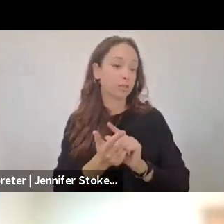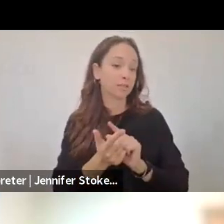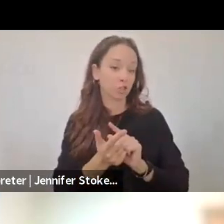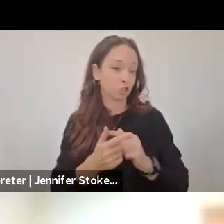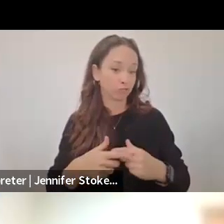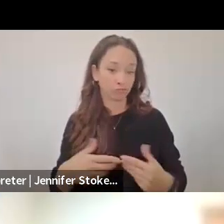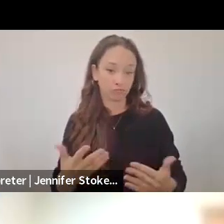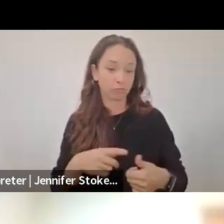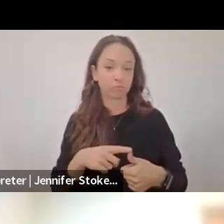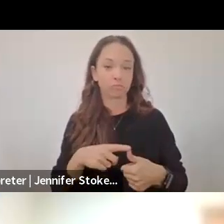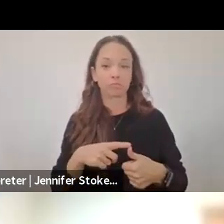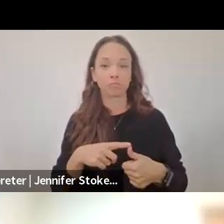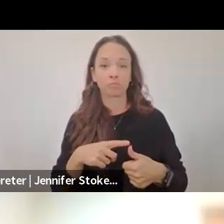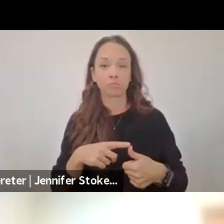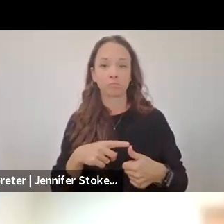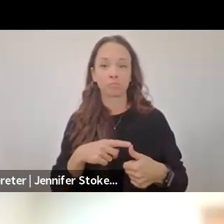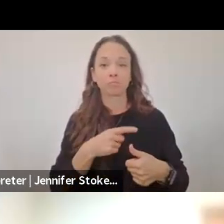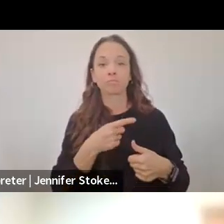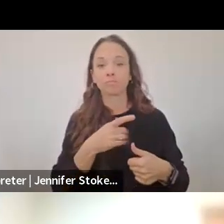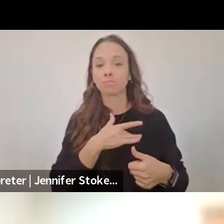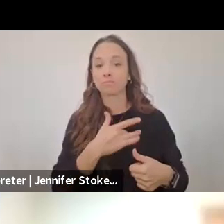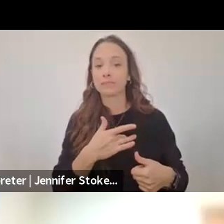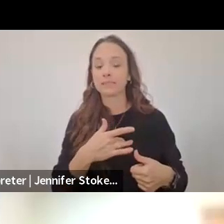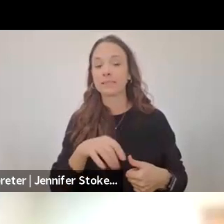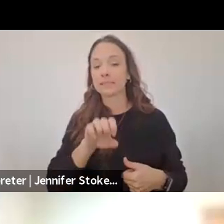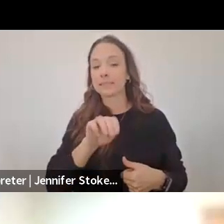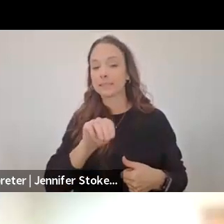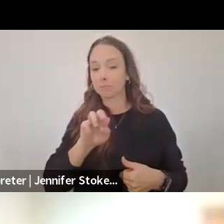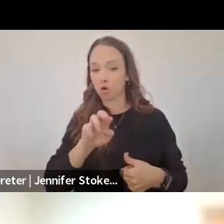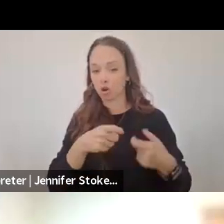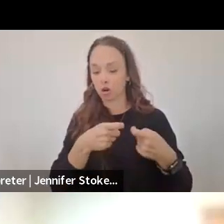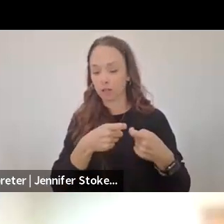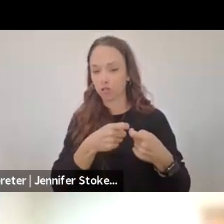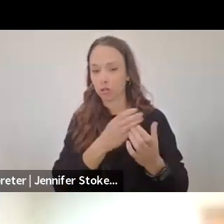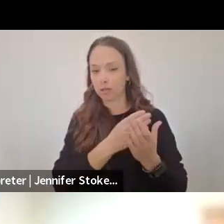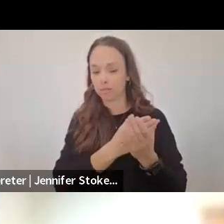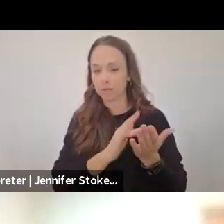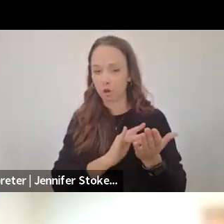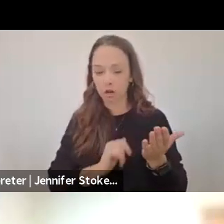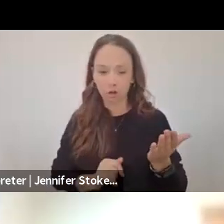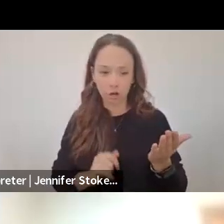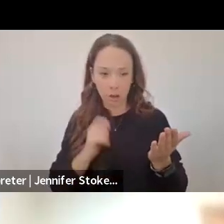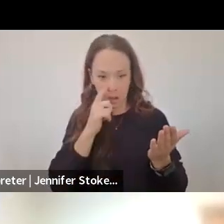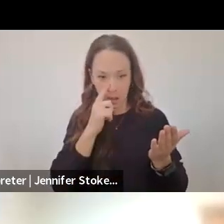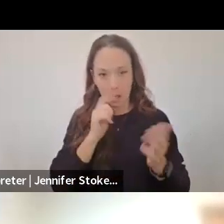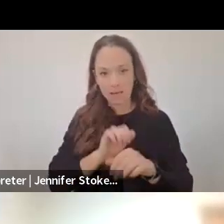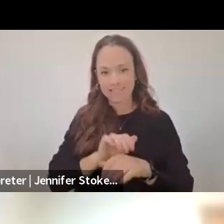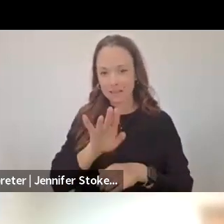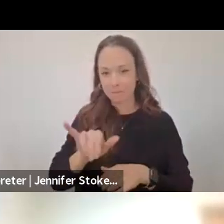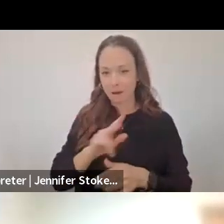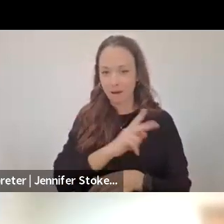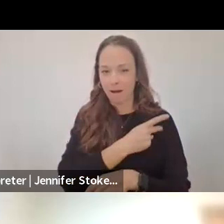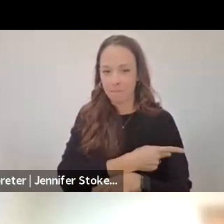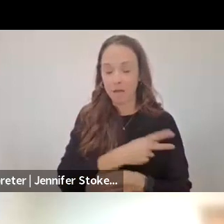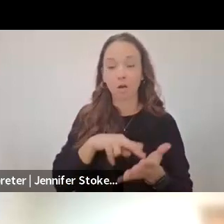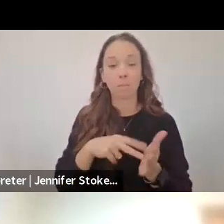those on the electronic medical record messages that are being sent by patients. So we do allow